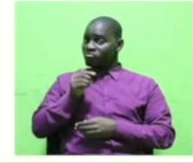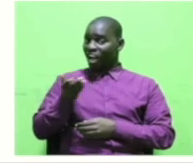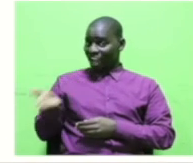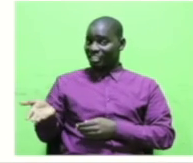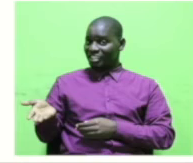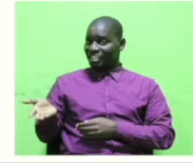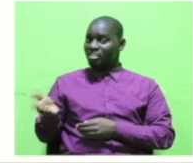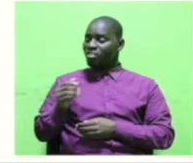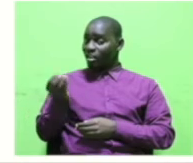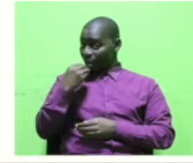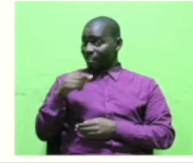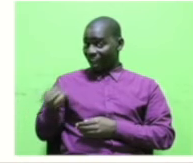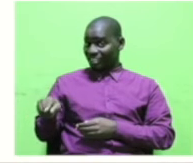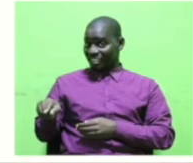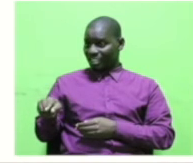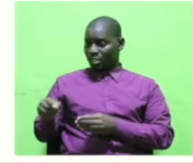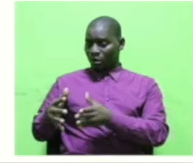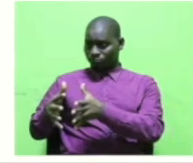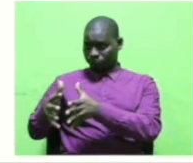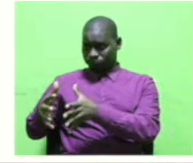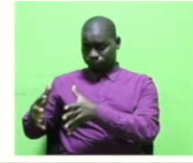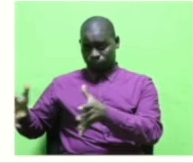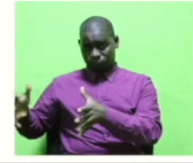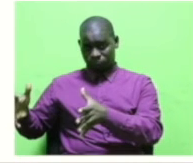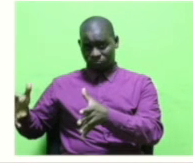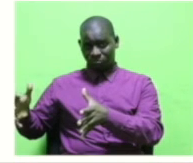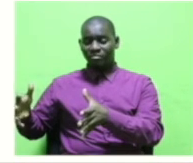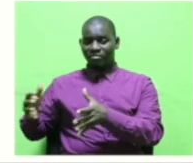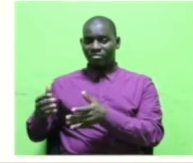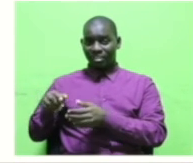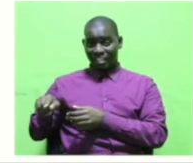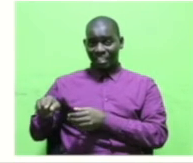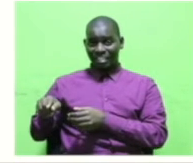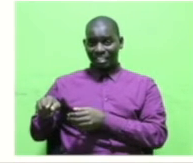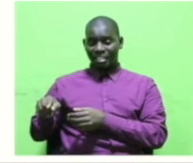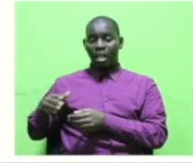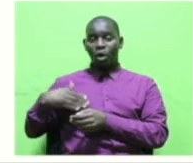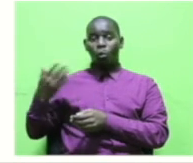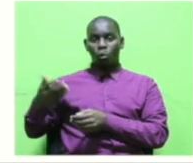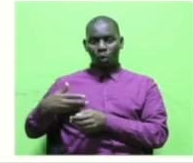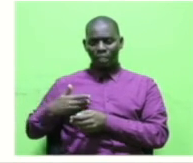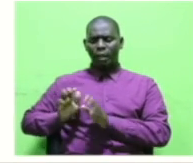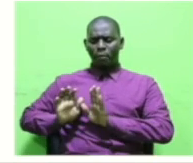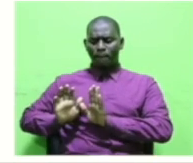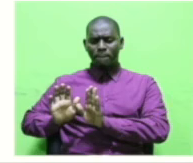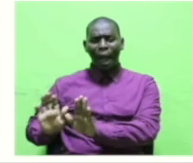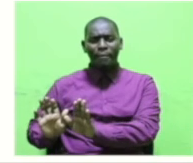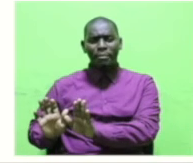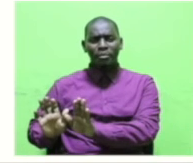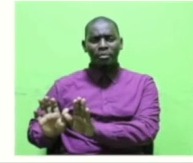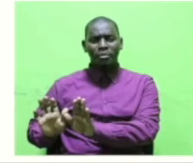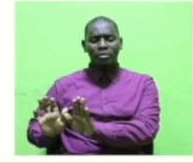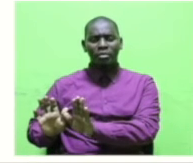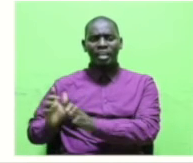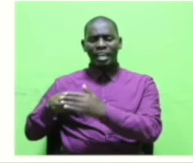of right ventricle because the left ventricle needs to pump blood under higher